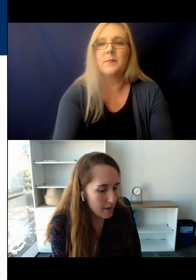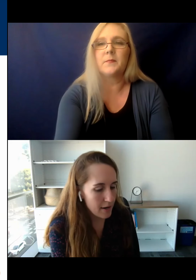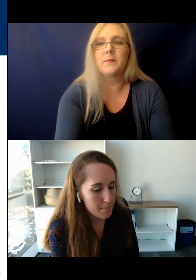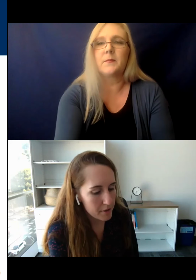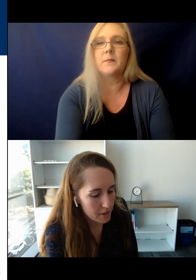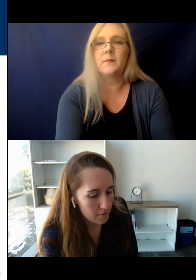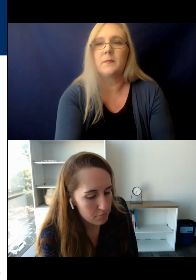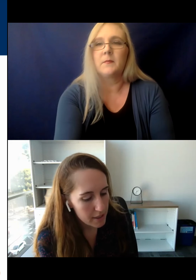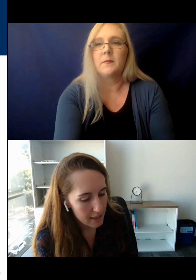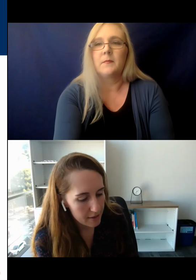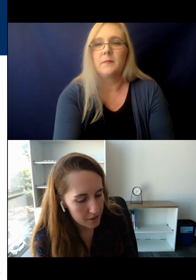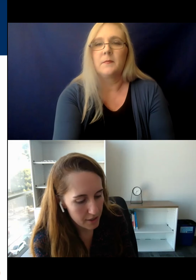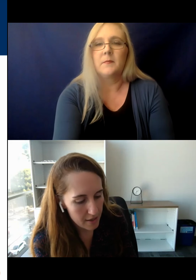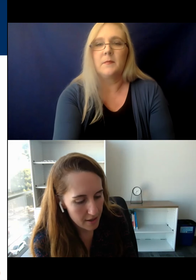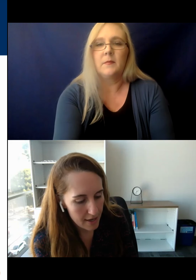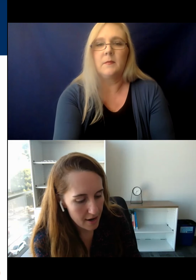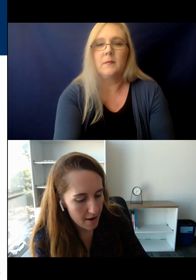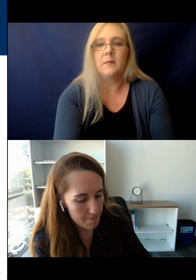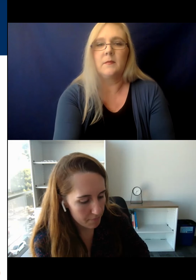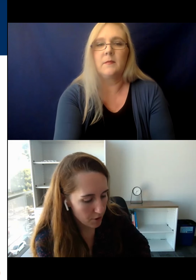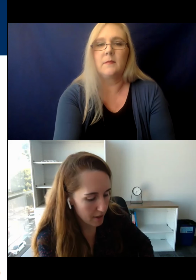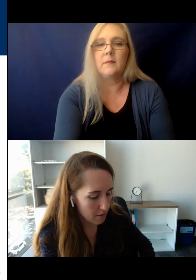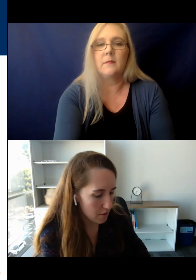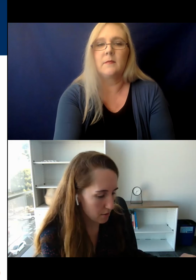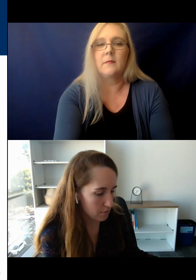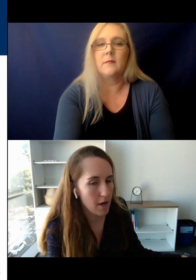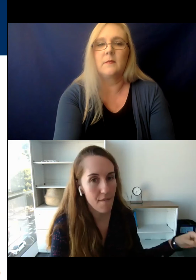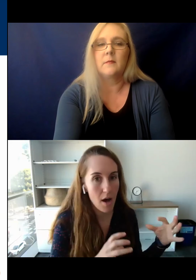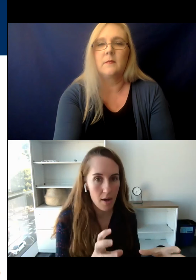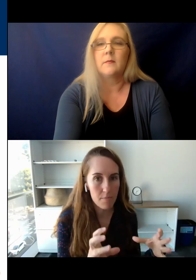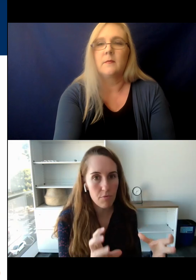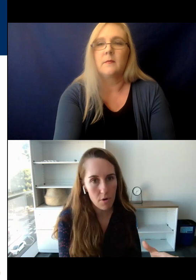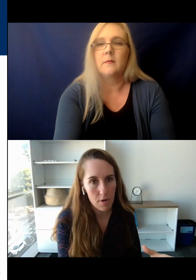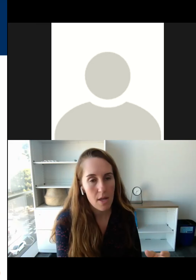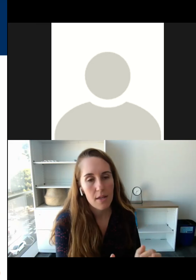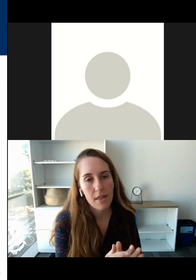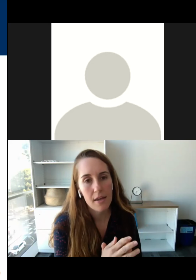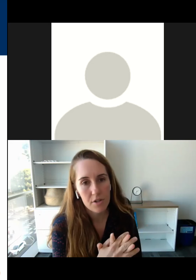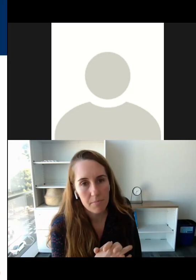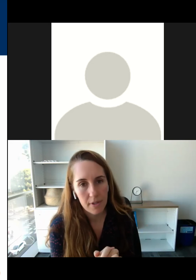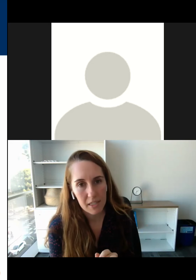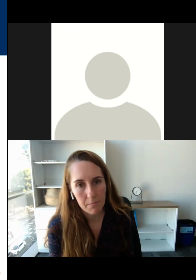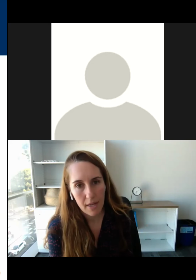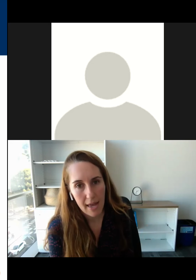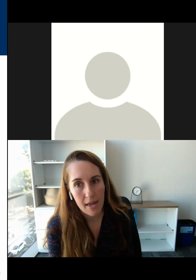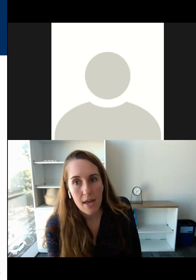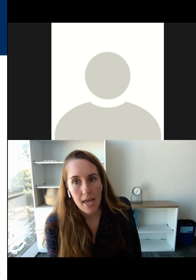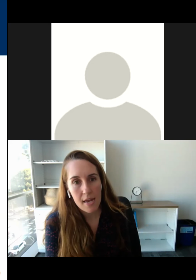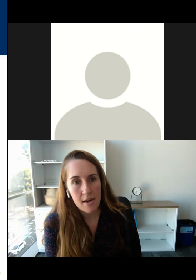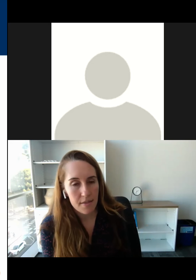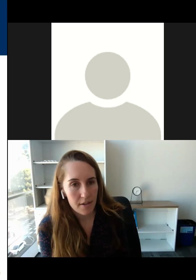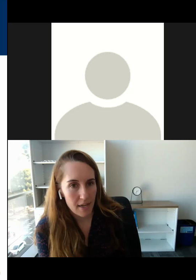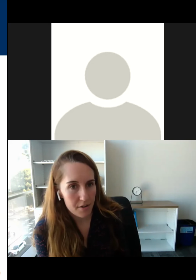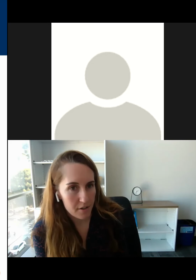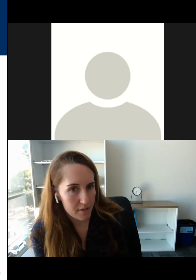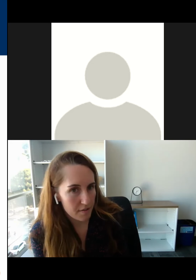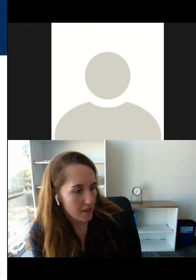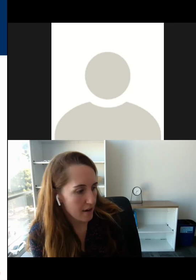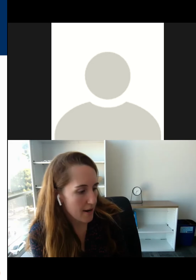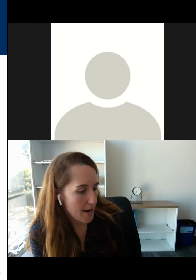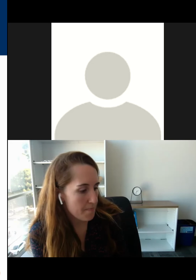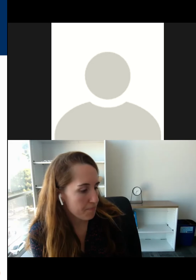where we are able to really illustrate that critical kind of hub role that AAAs play in the